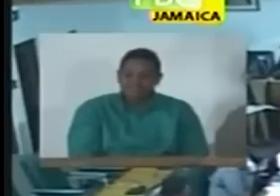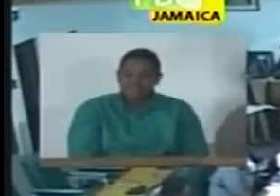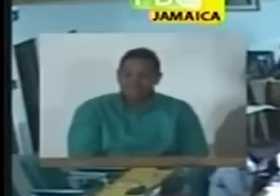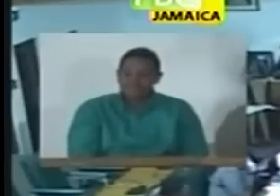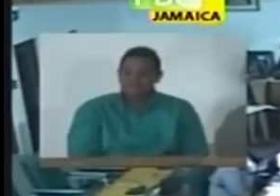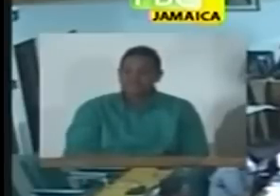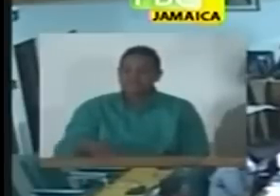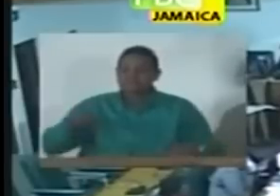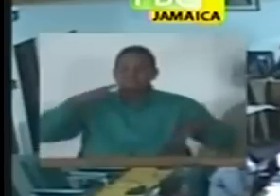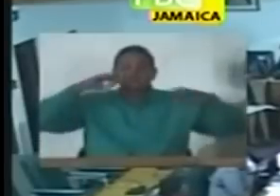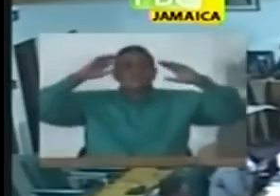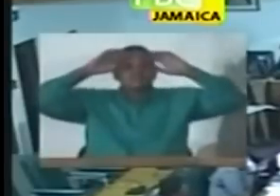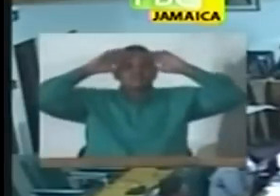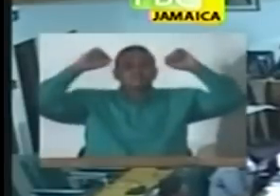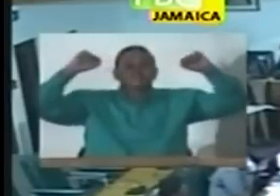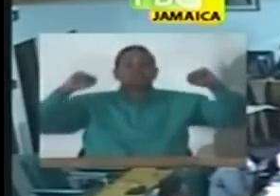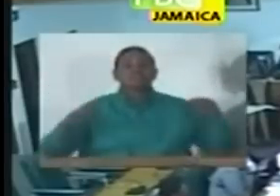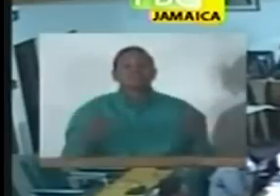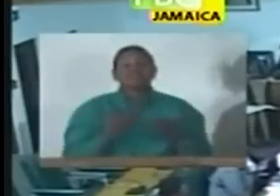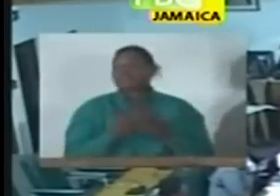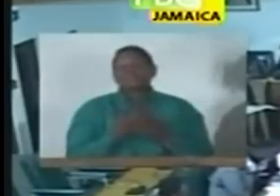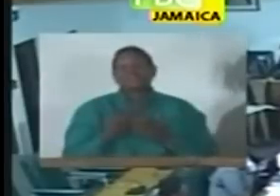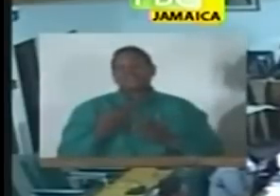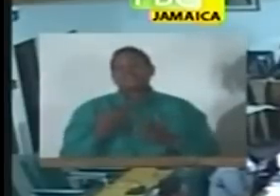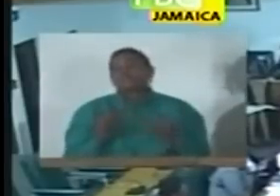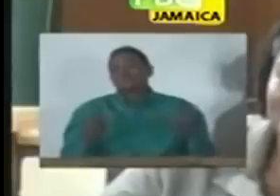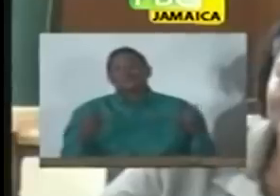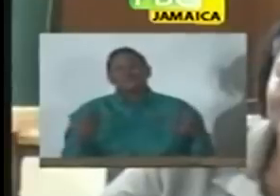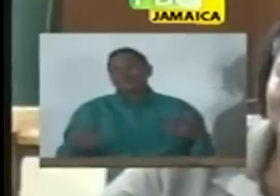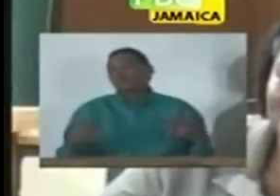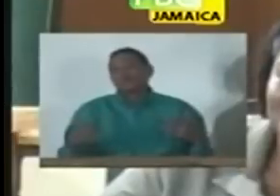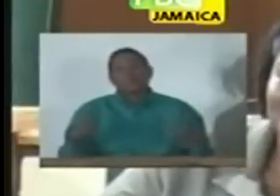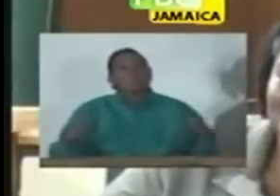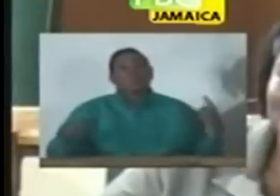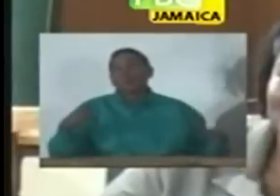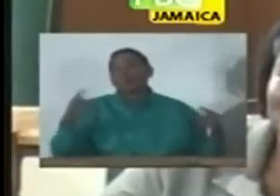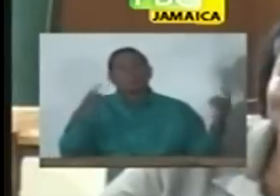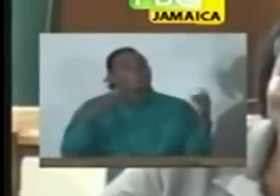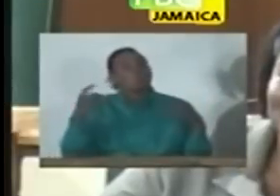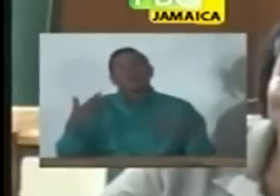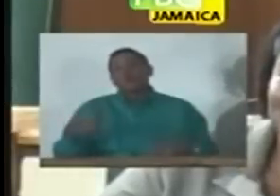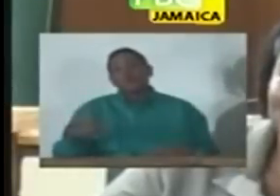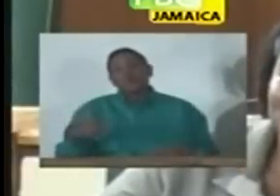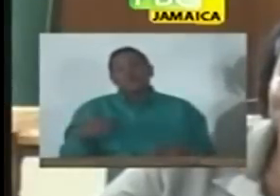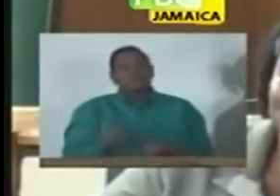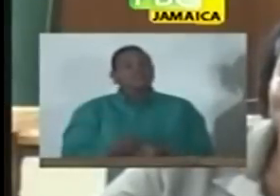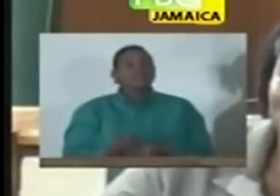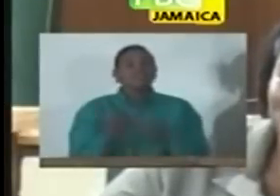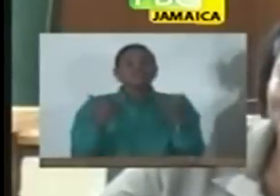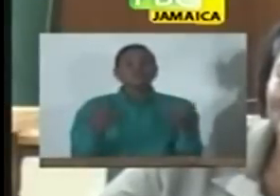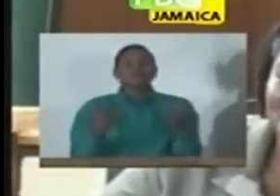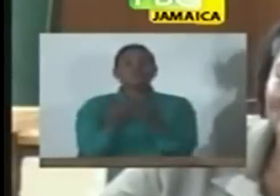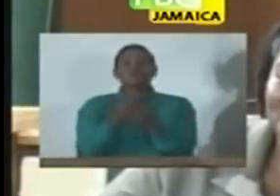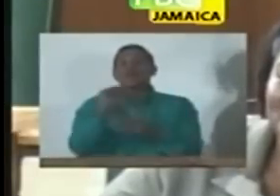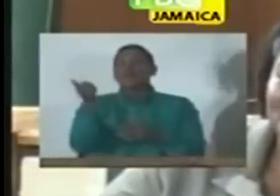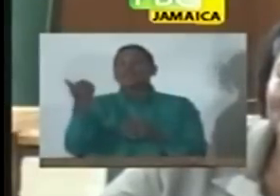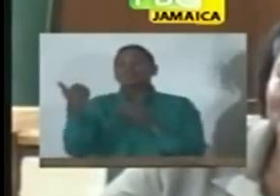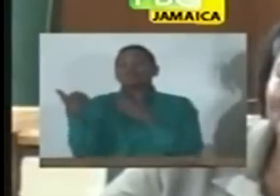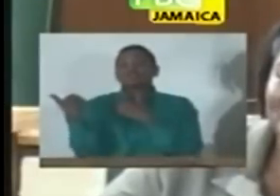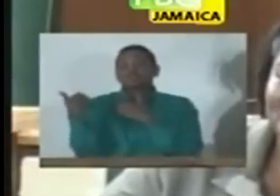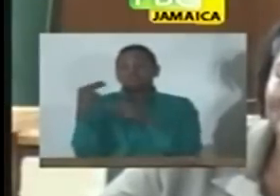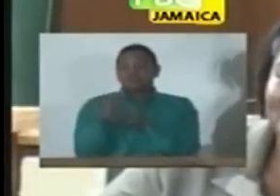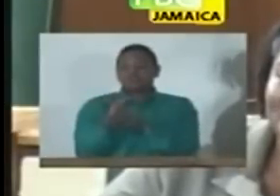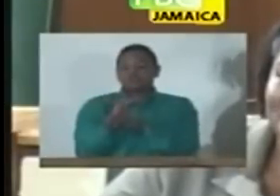Mr. President, before any responsible minister were to